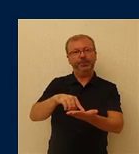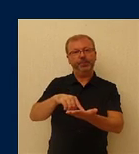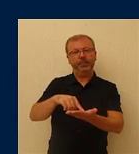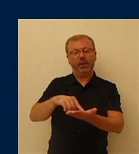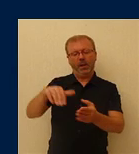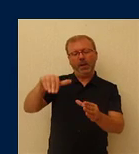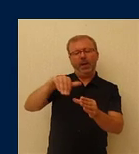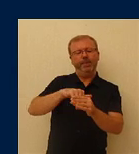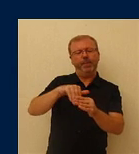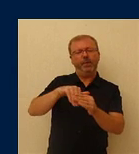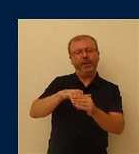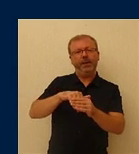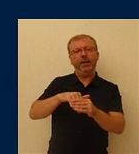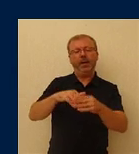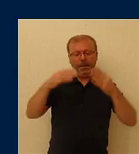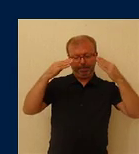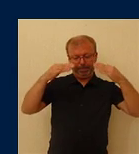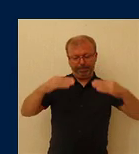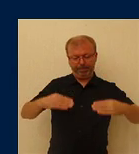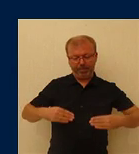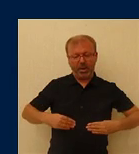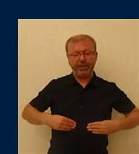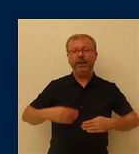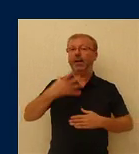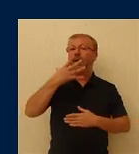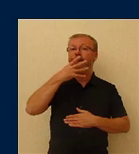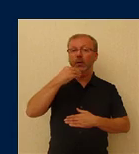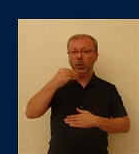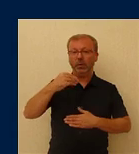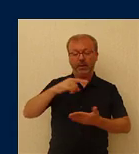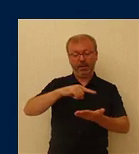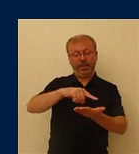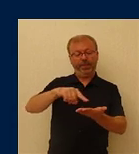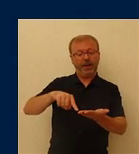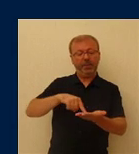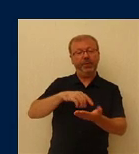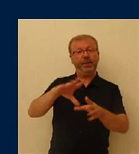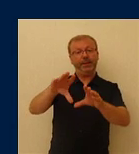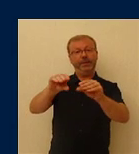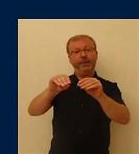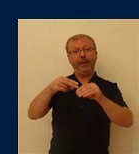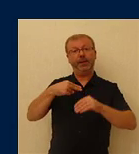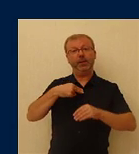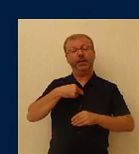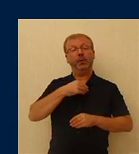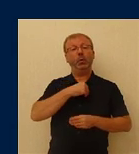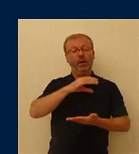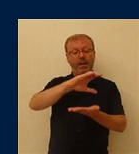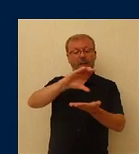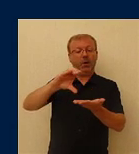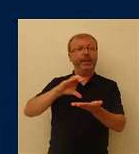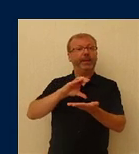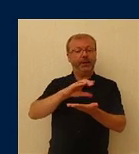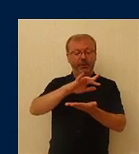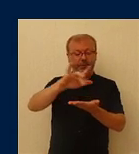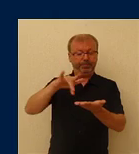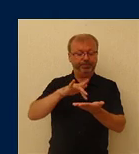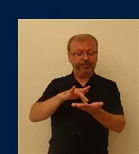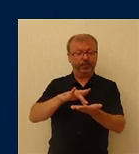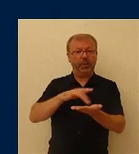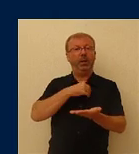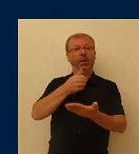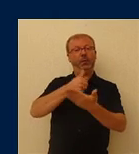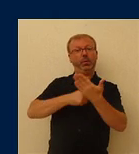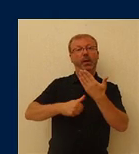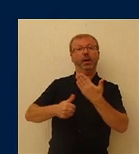Involving body and soul, the labyrinth takes us to our center to God. The quest is